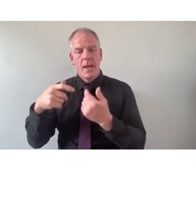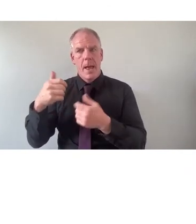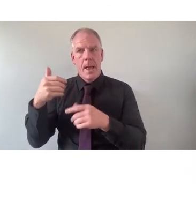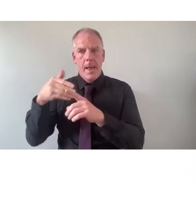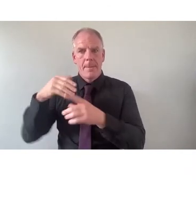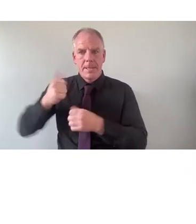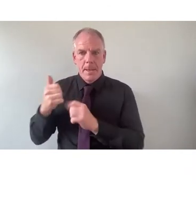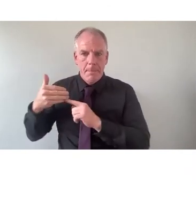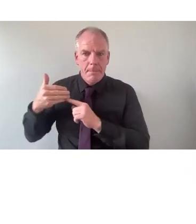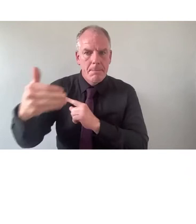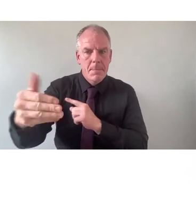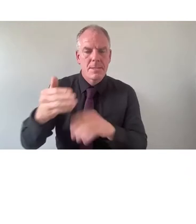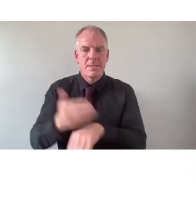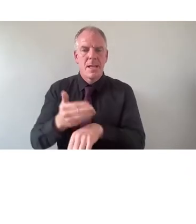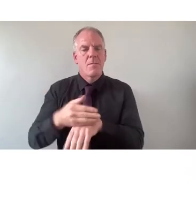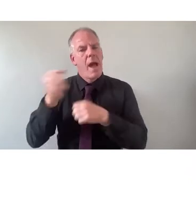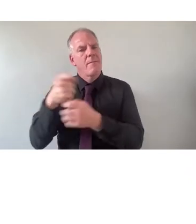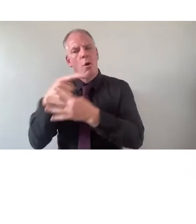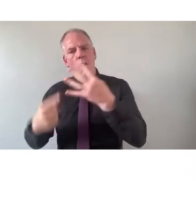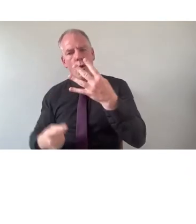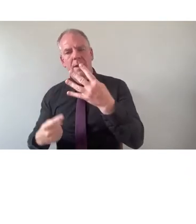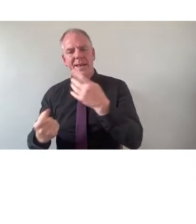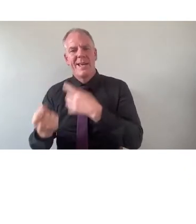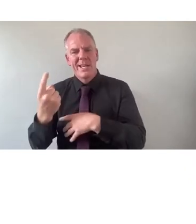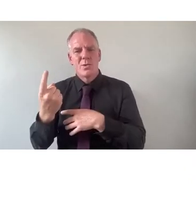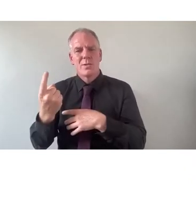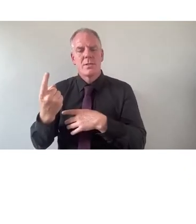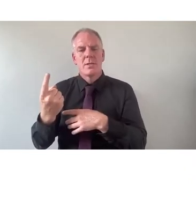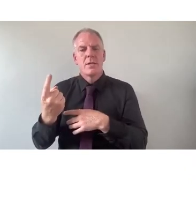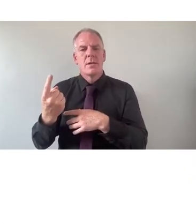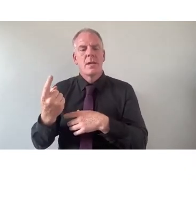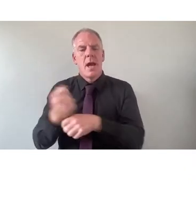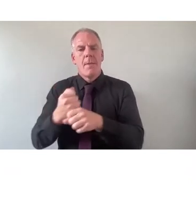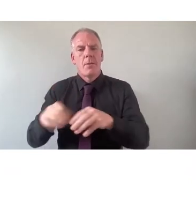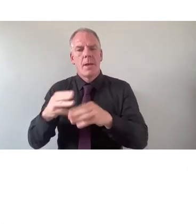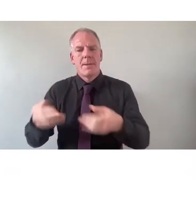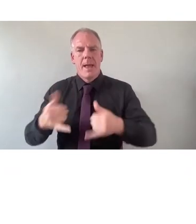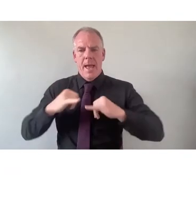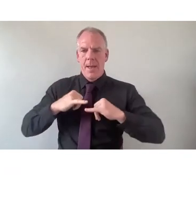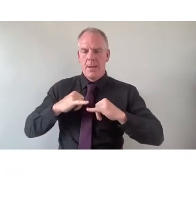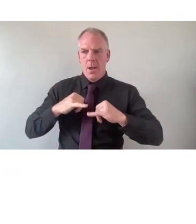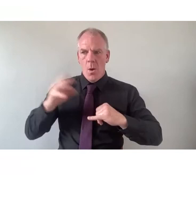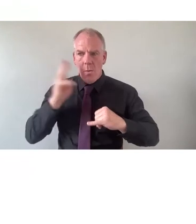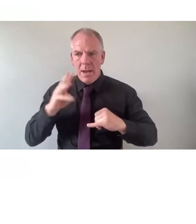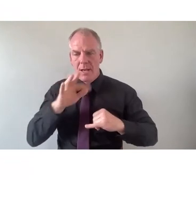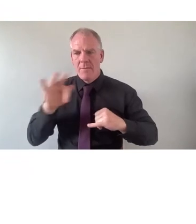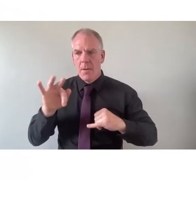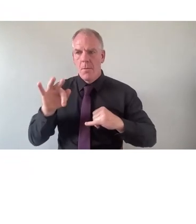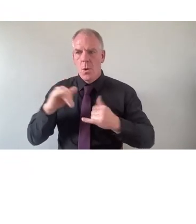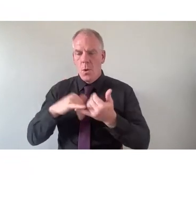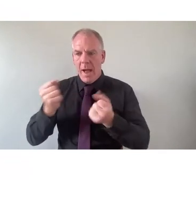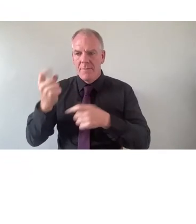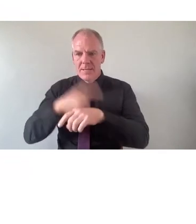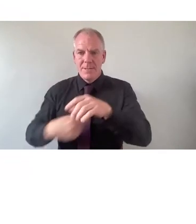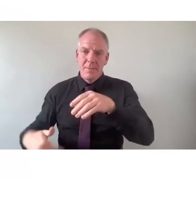also includes a number of other issues which are fundamental for the ability and the willingness of people with disability to participate in the labor